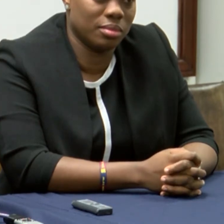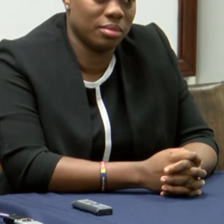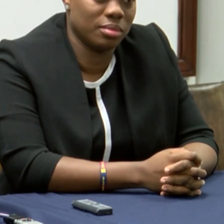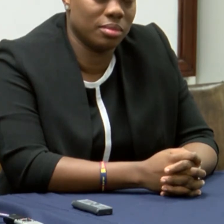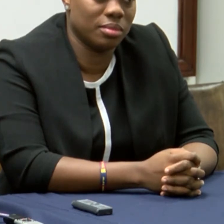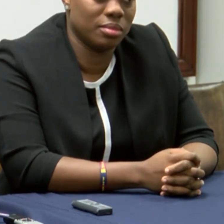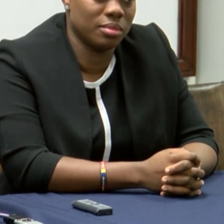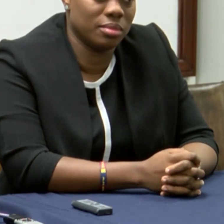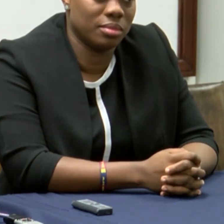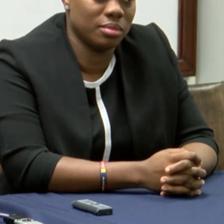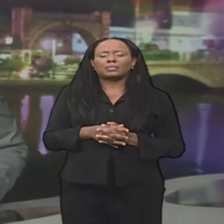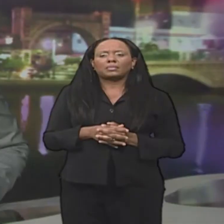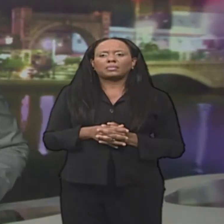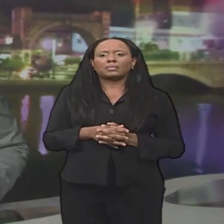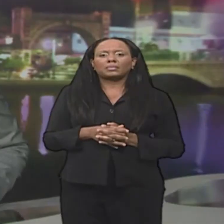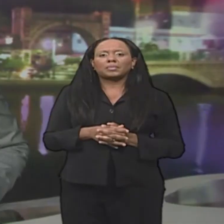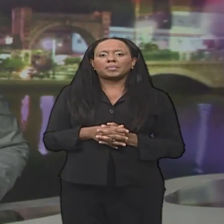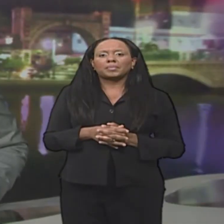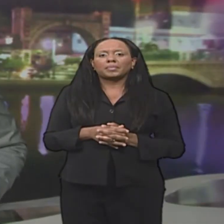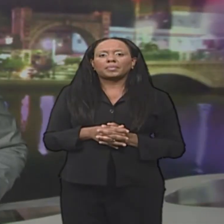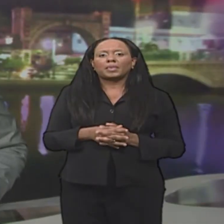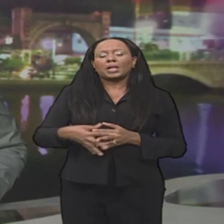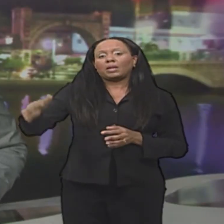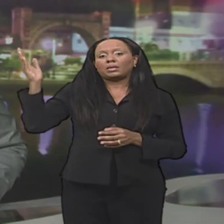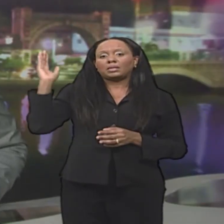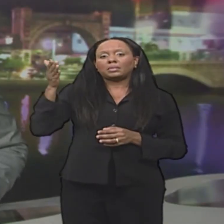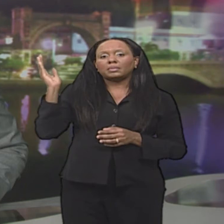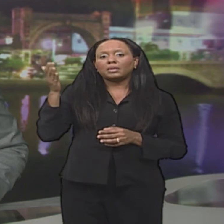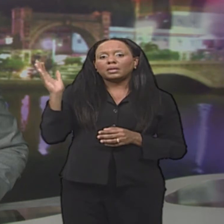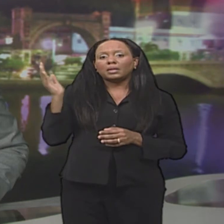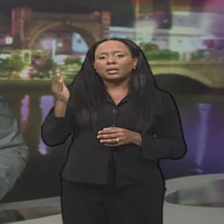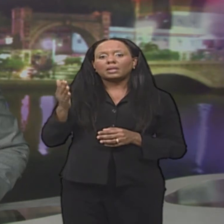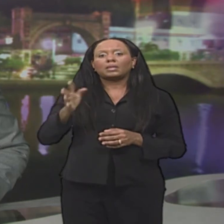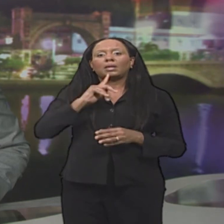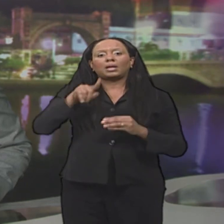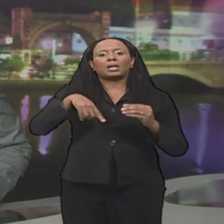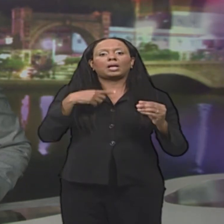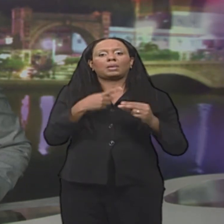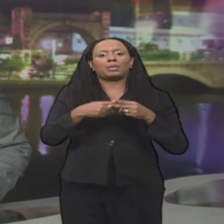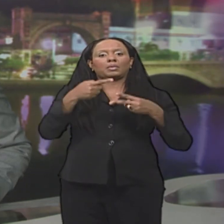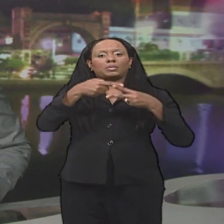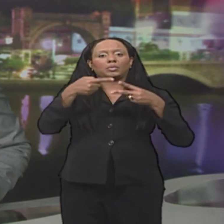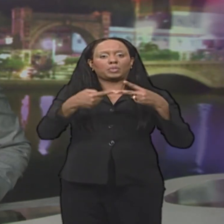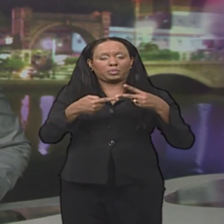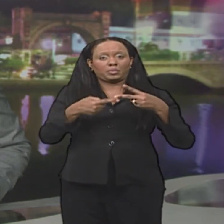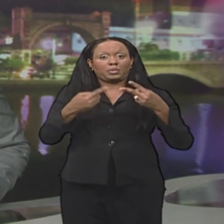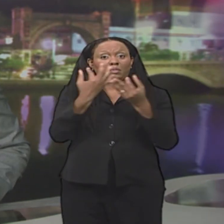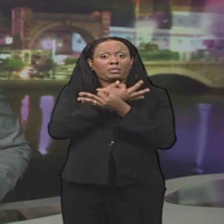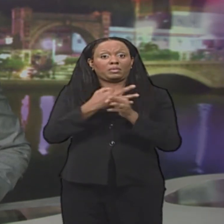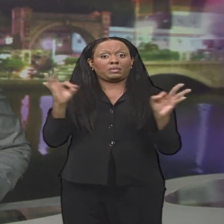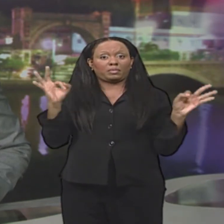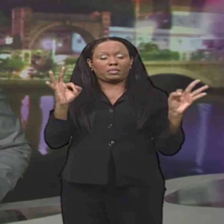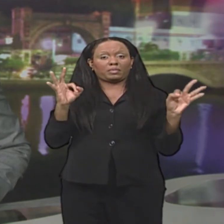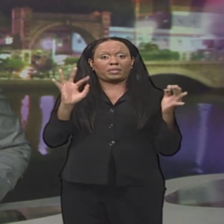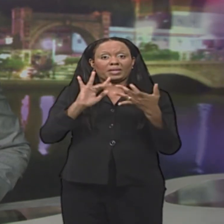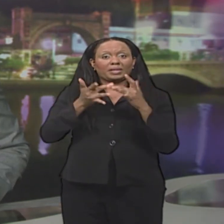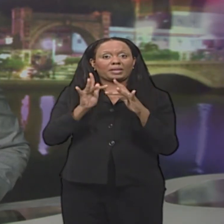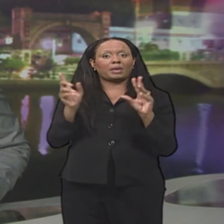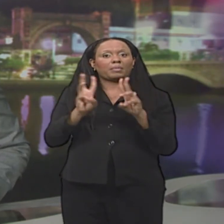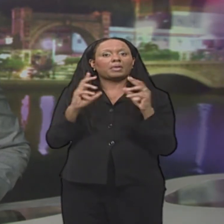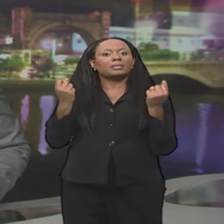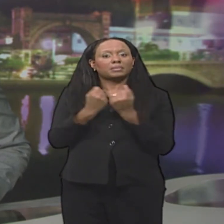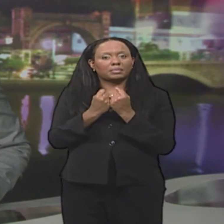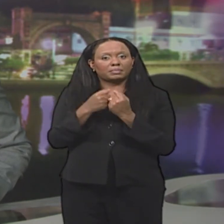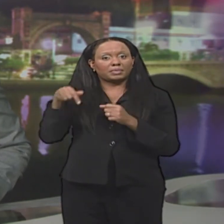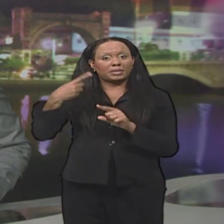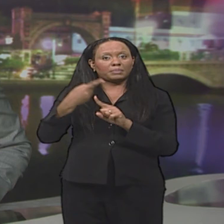really focus on this. Mr. Thomas was speaking during a press briefing to outline 2 free webinars on cybersecurity